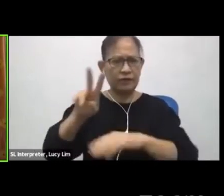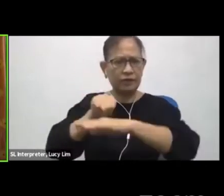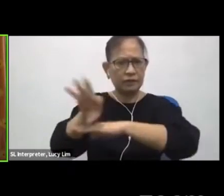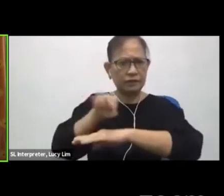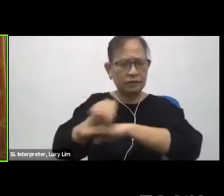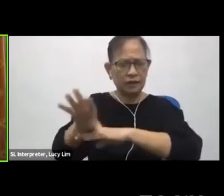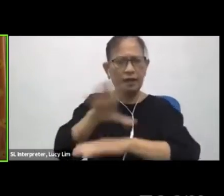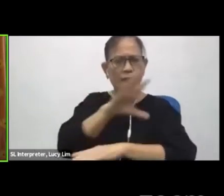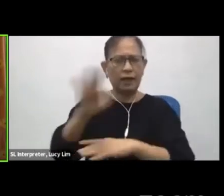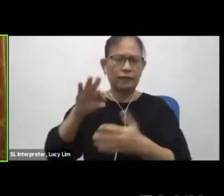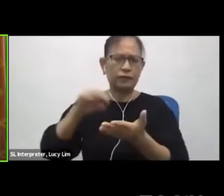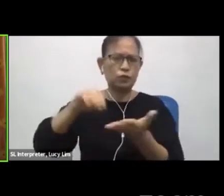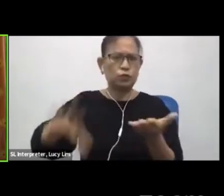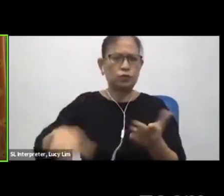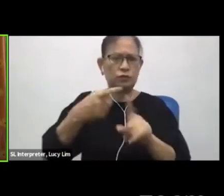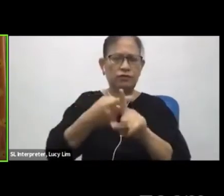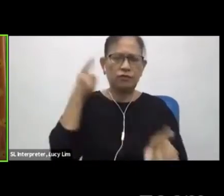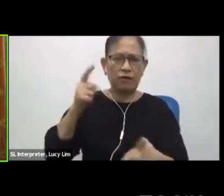student from Philippines.